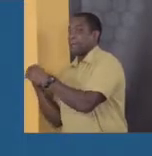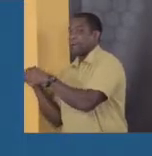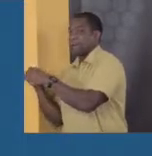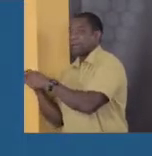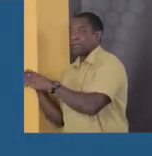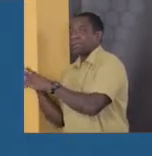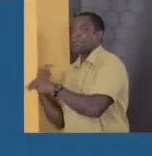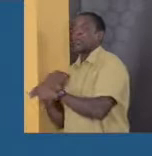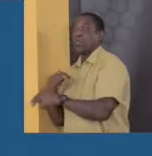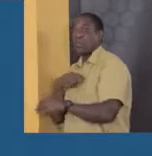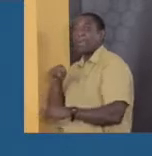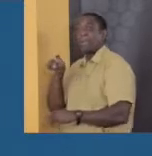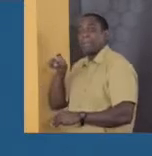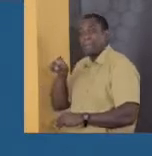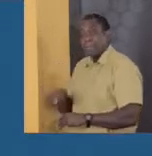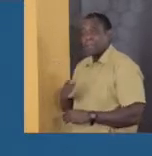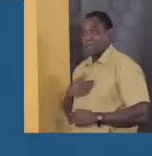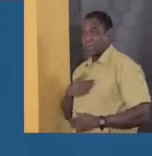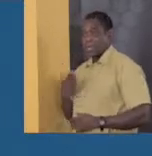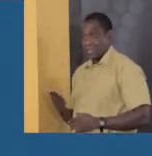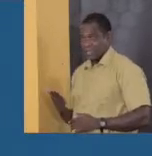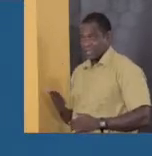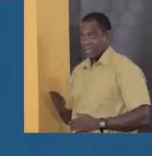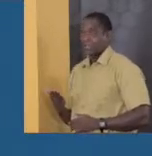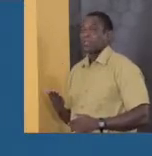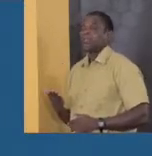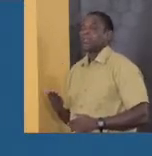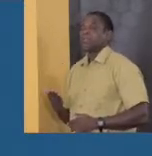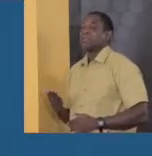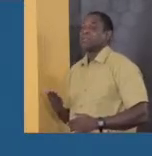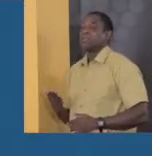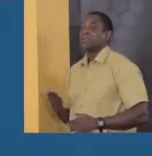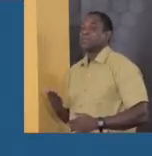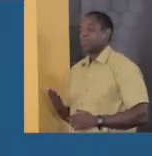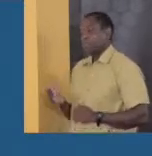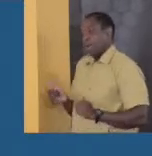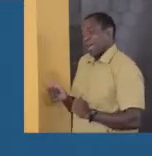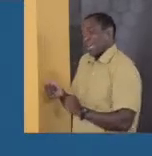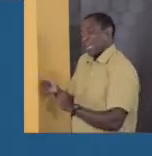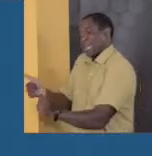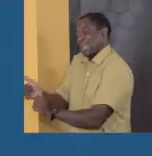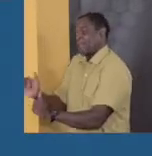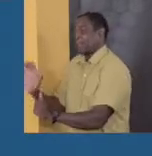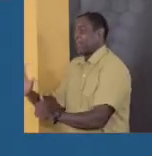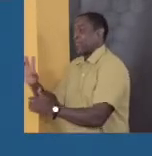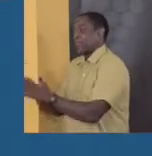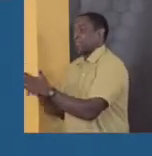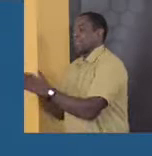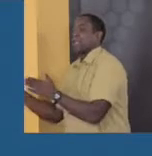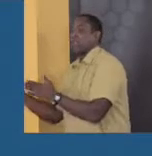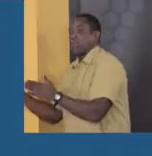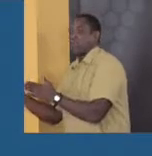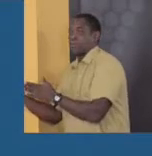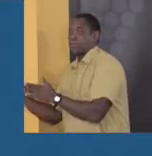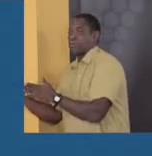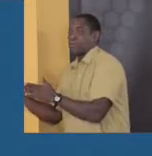markets, we have to be willing to also adhere to the schedules of these markets, because it's been